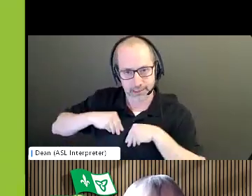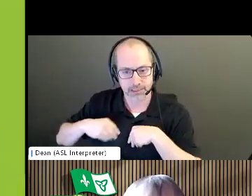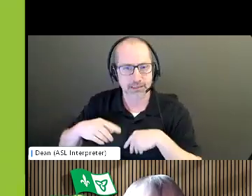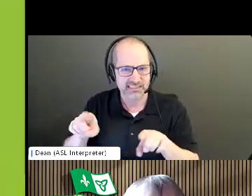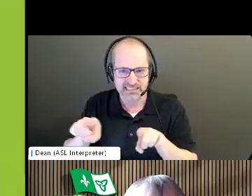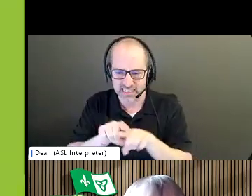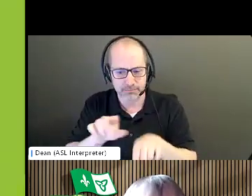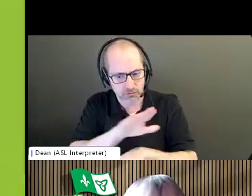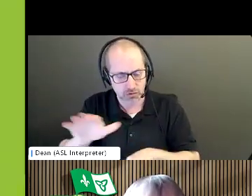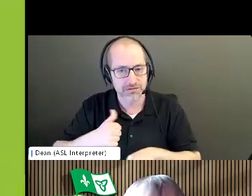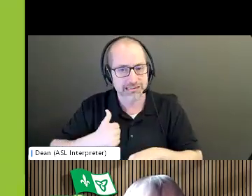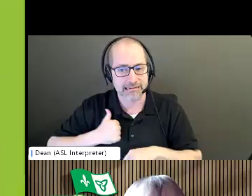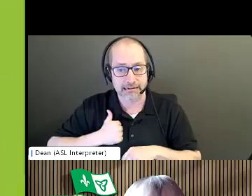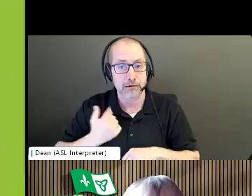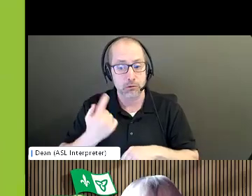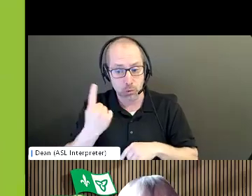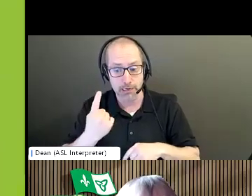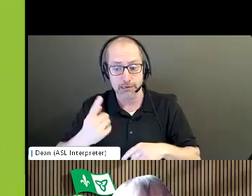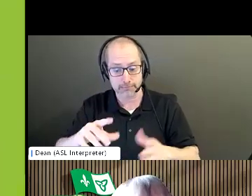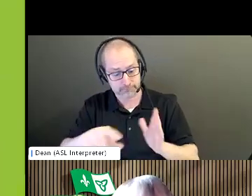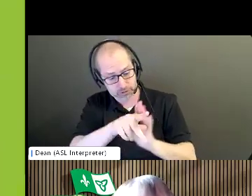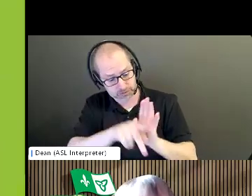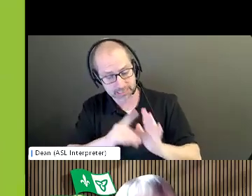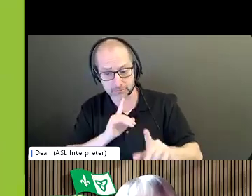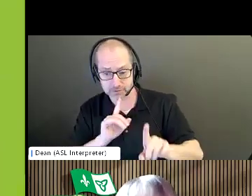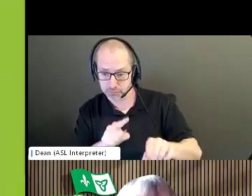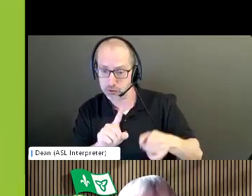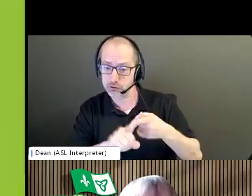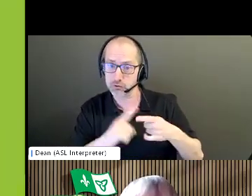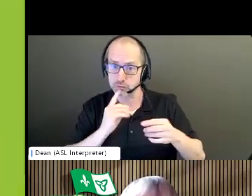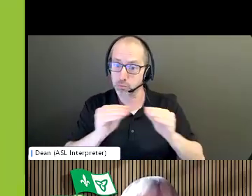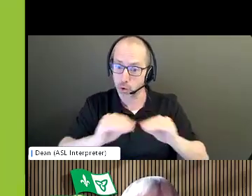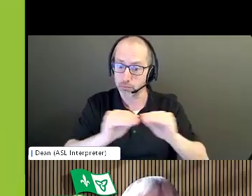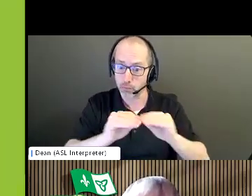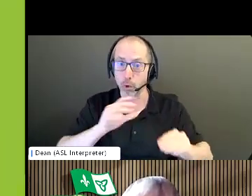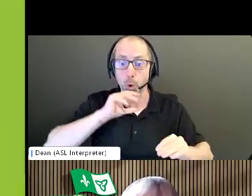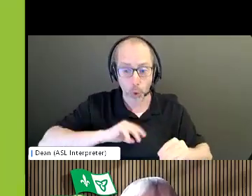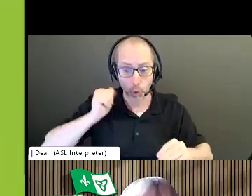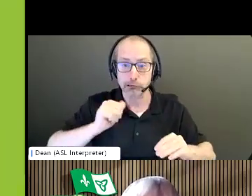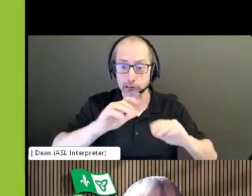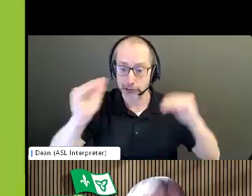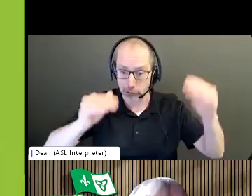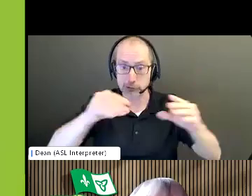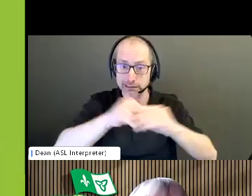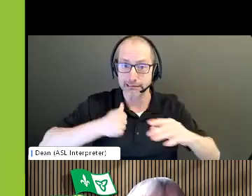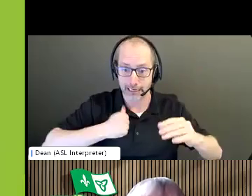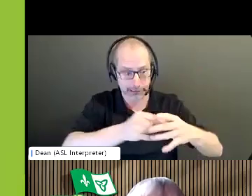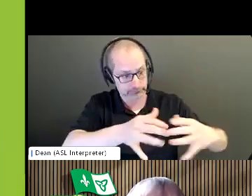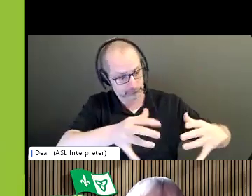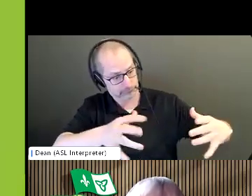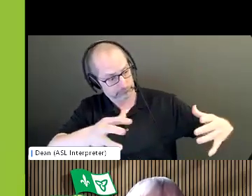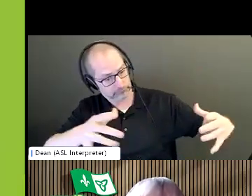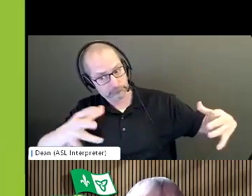One that responds to the growing demographic of older adults in Canada. The intersectoral